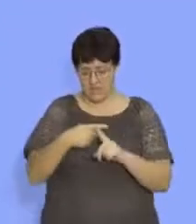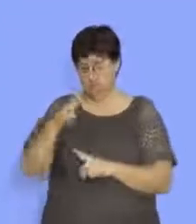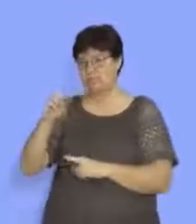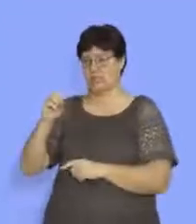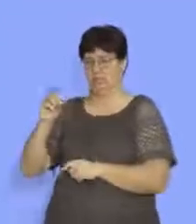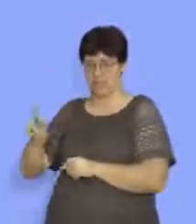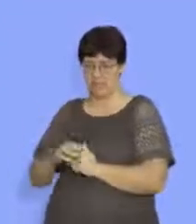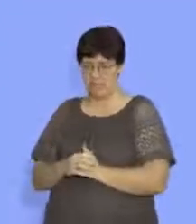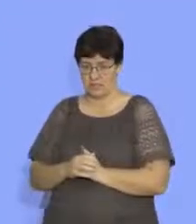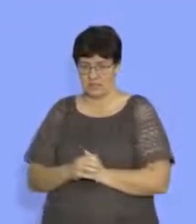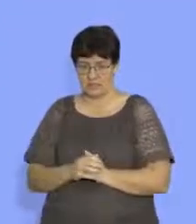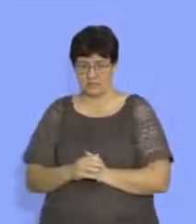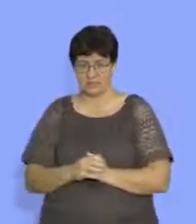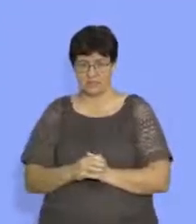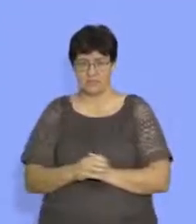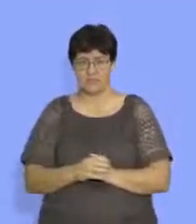plus the 20 rands, right?